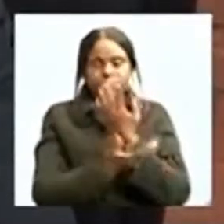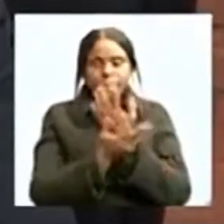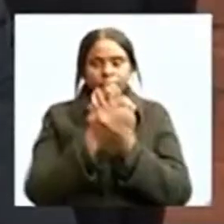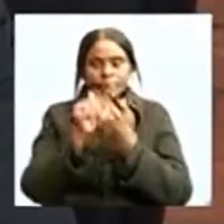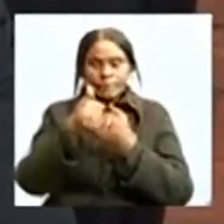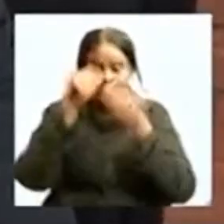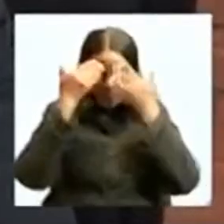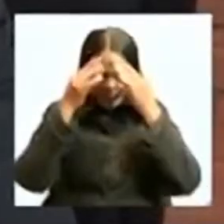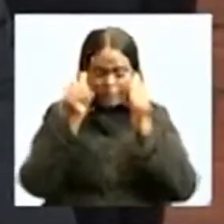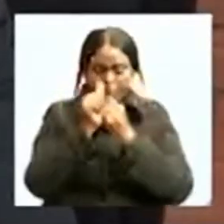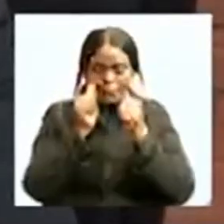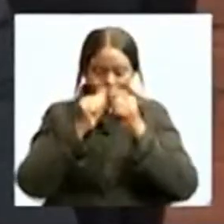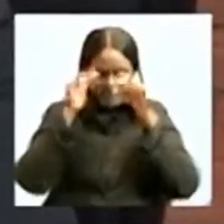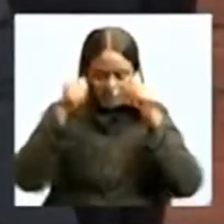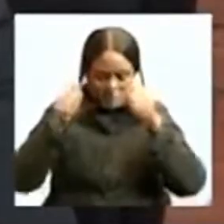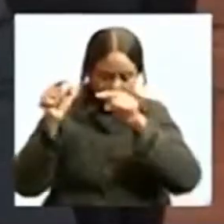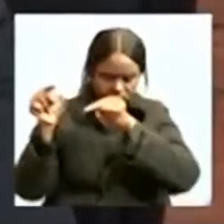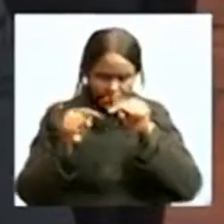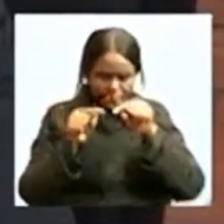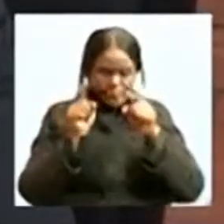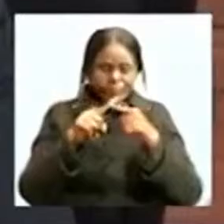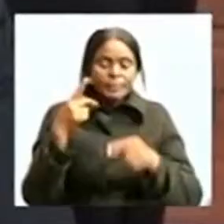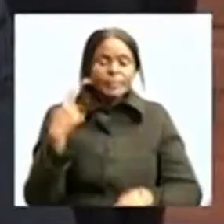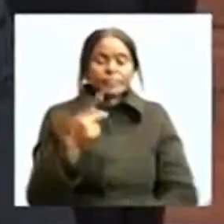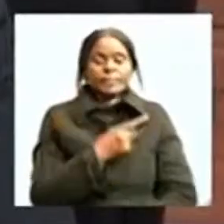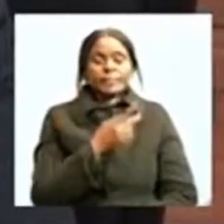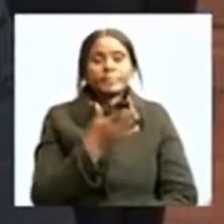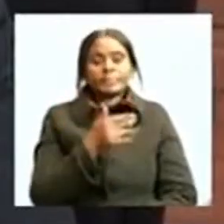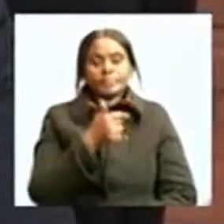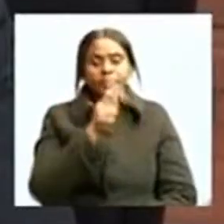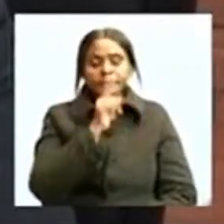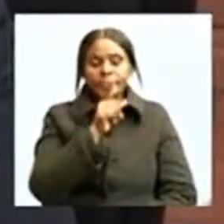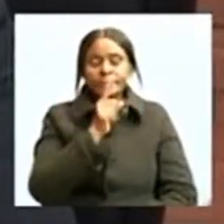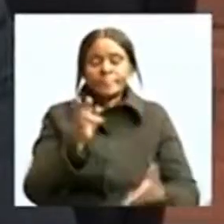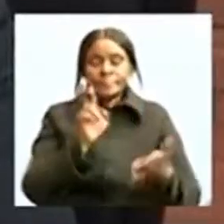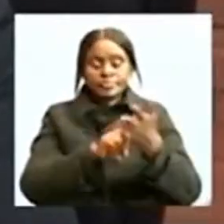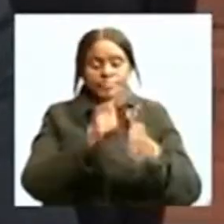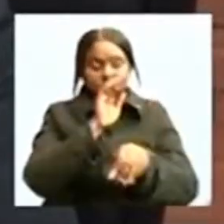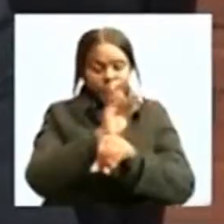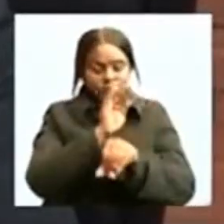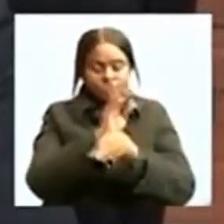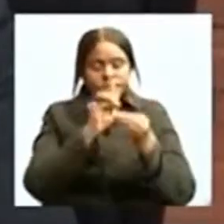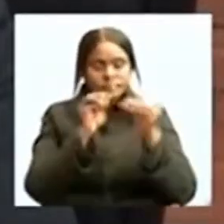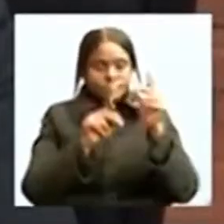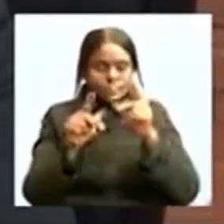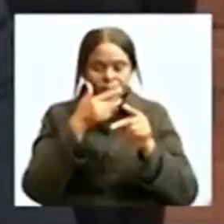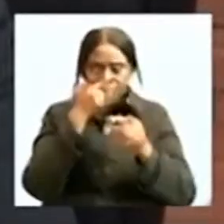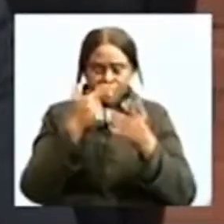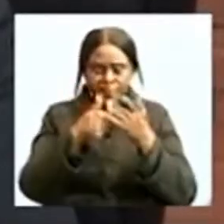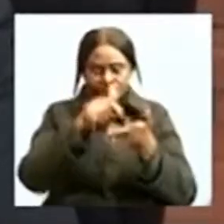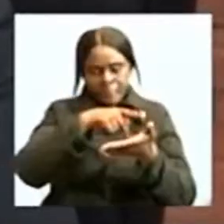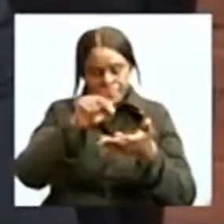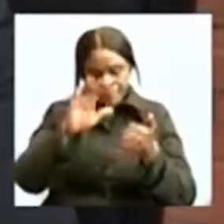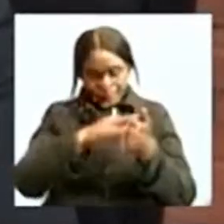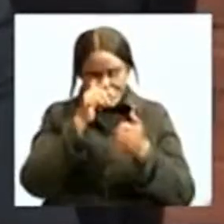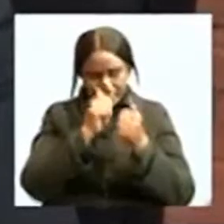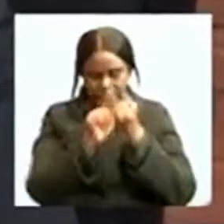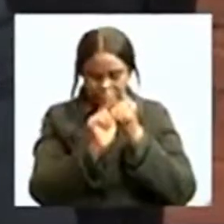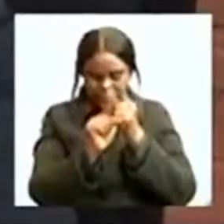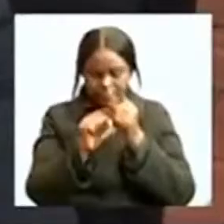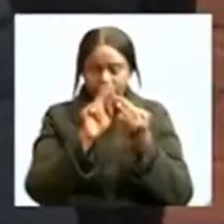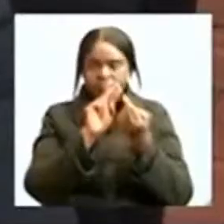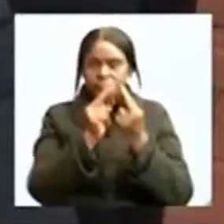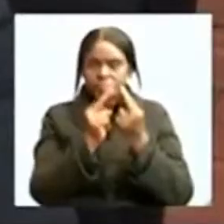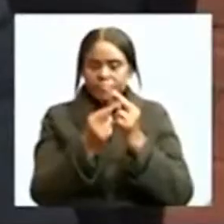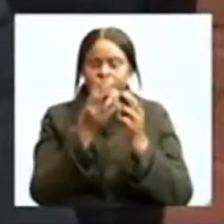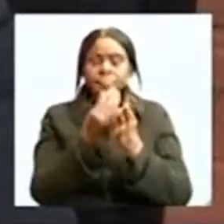aware that the president, when he came to Parliament, he really emphasized that people should pay back because this is a revolving